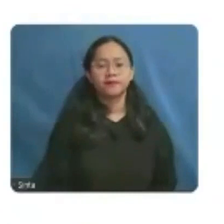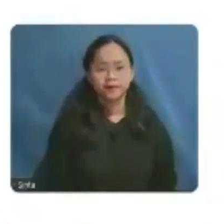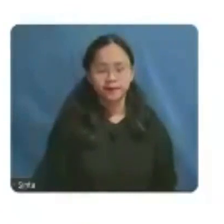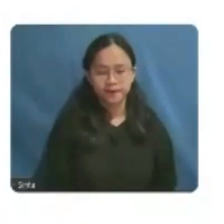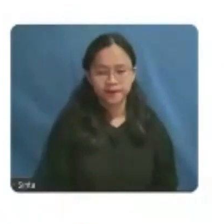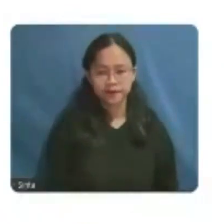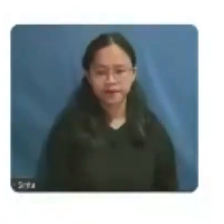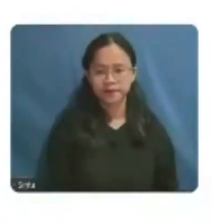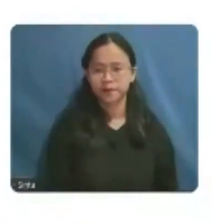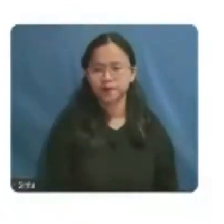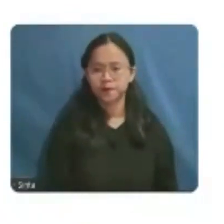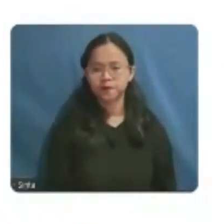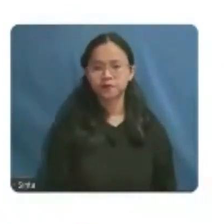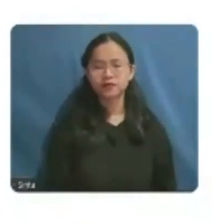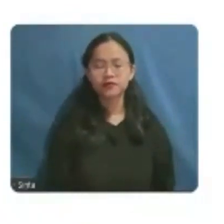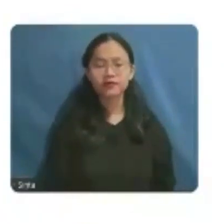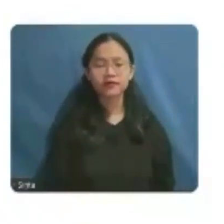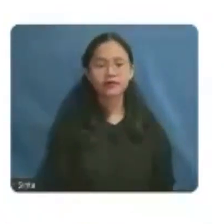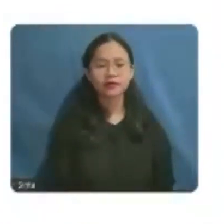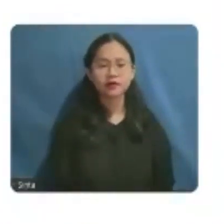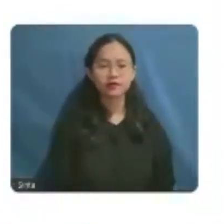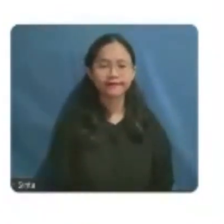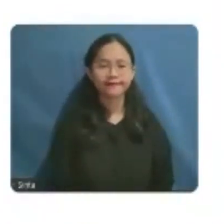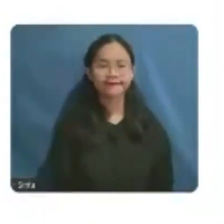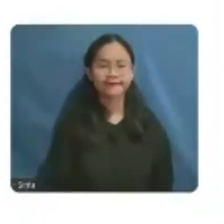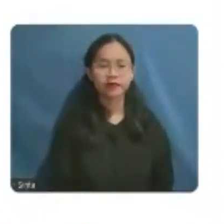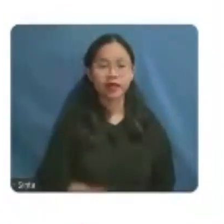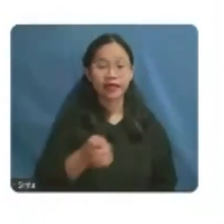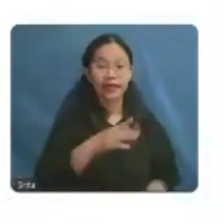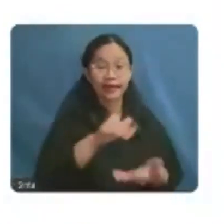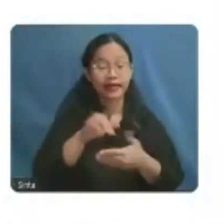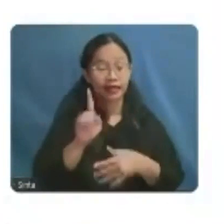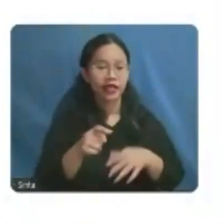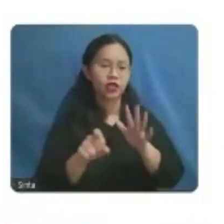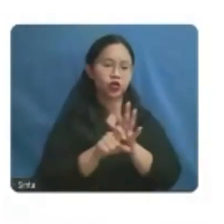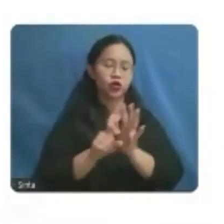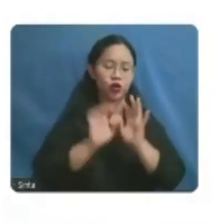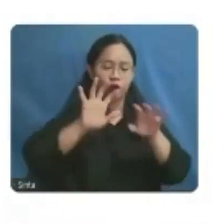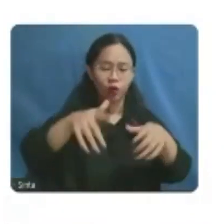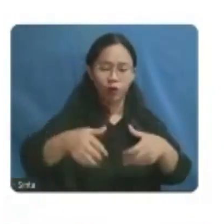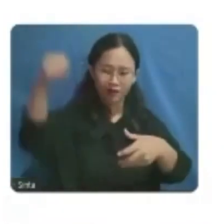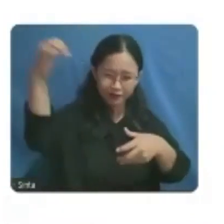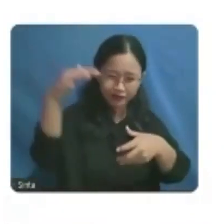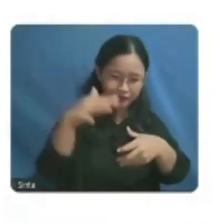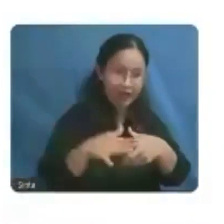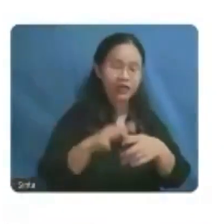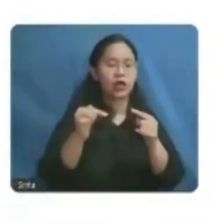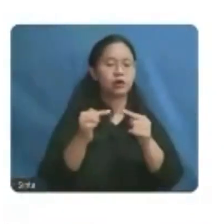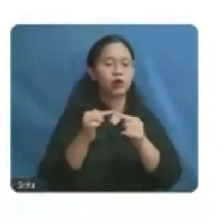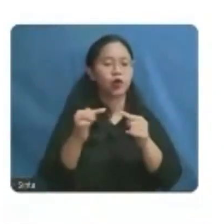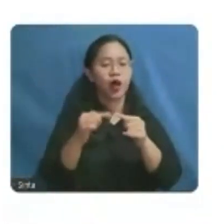forest fires. So there'll be more frequent and more intensive and